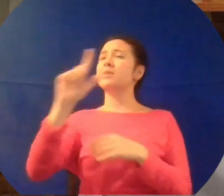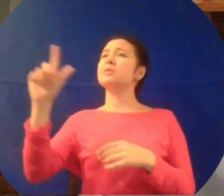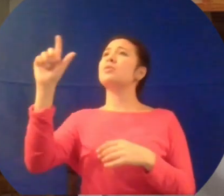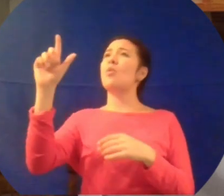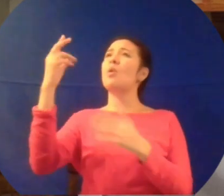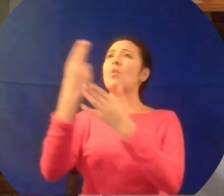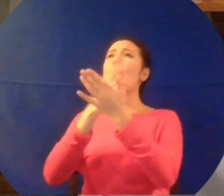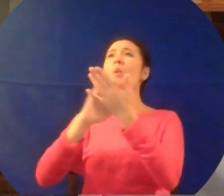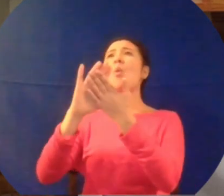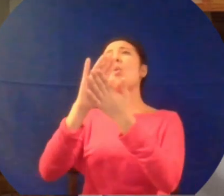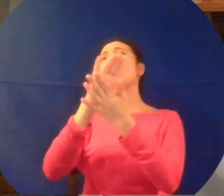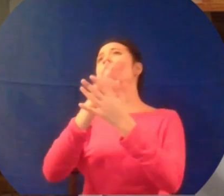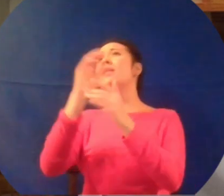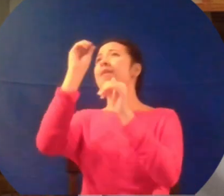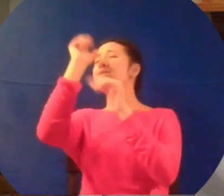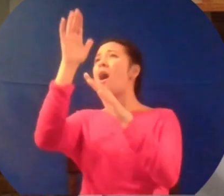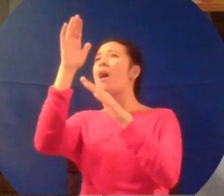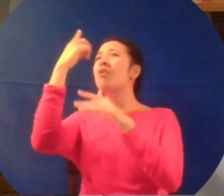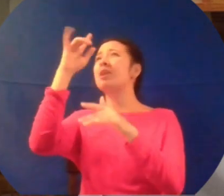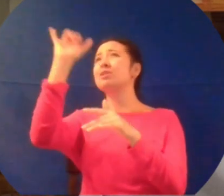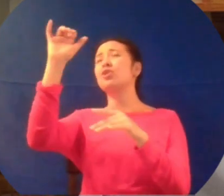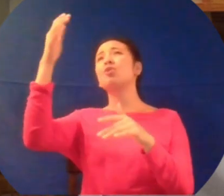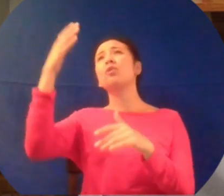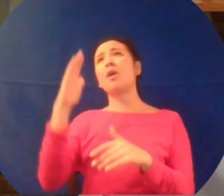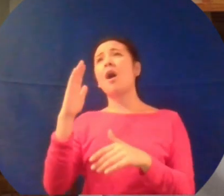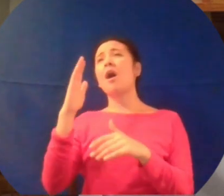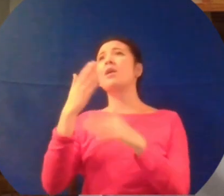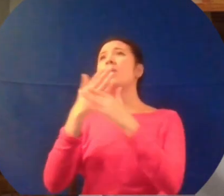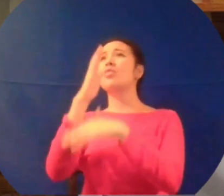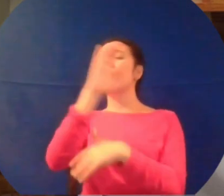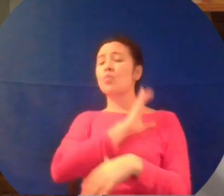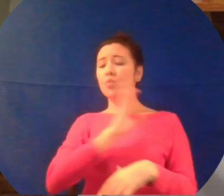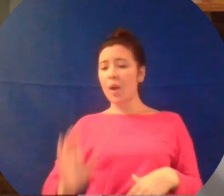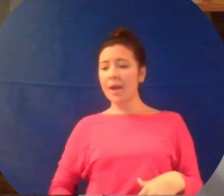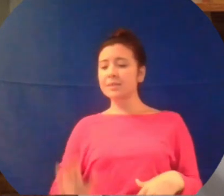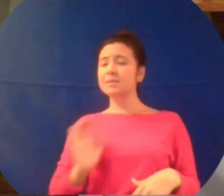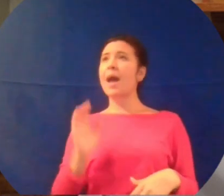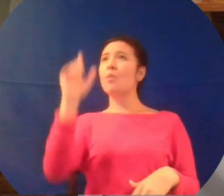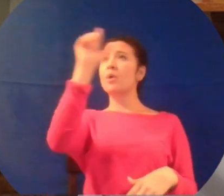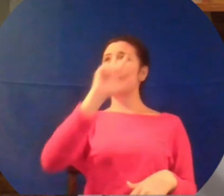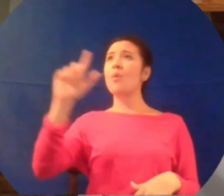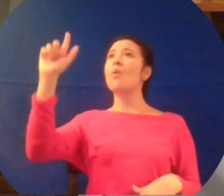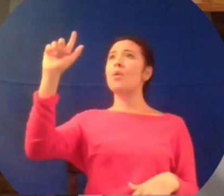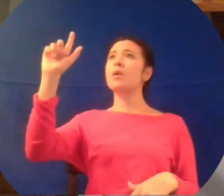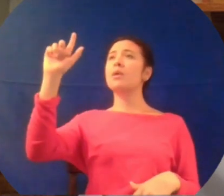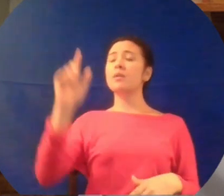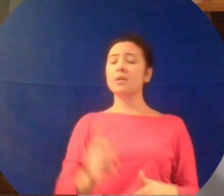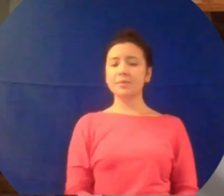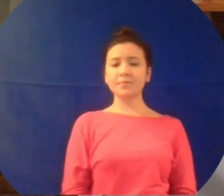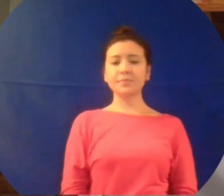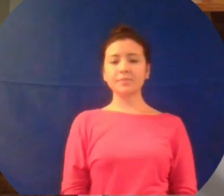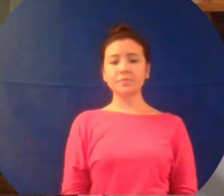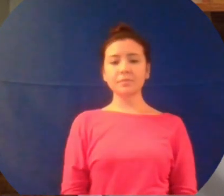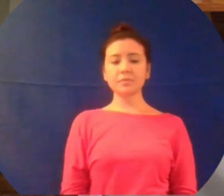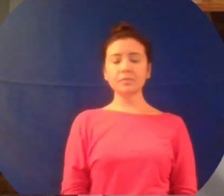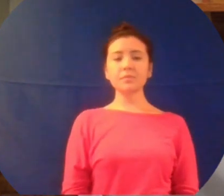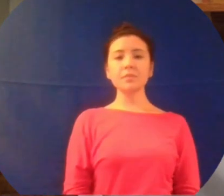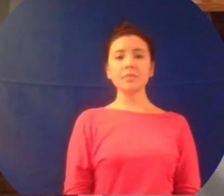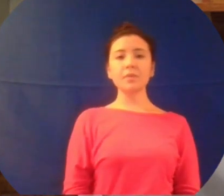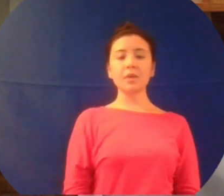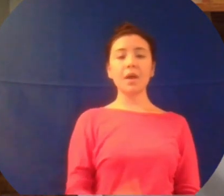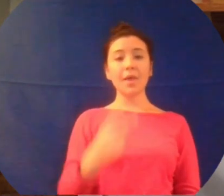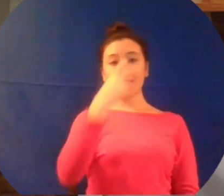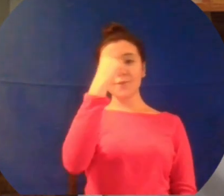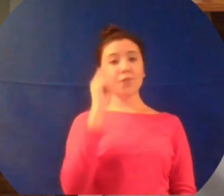Lord, Holy Father, Almighty and Eternal God, through Christ our Lord, for all the oracles of the prophets foretold him.